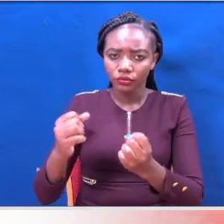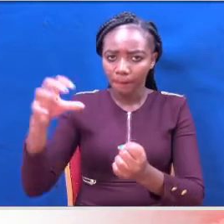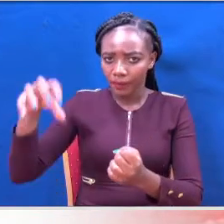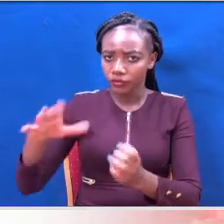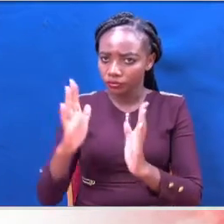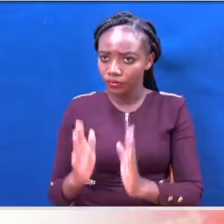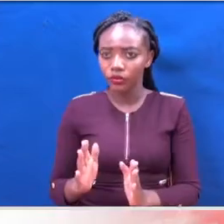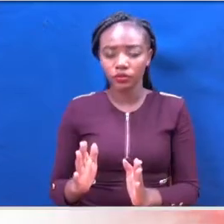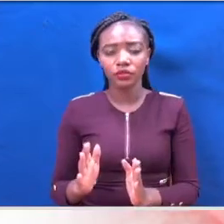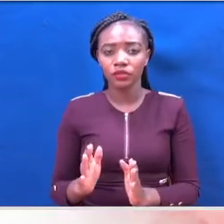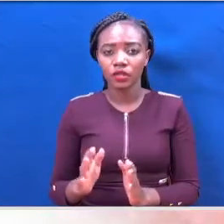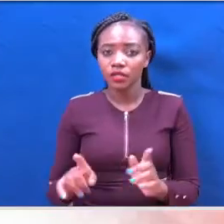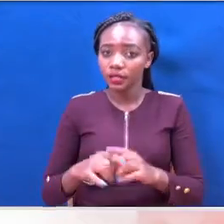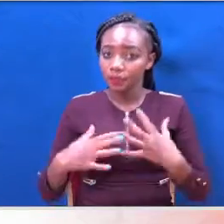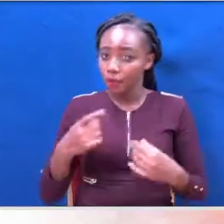rush Tuesday morning.